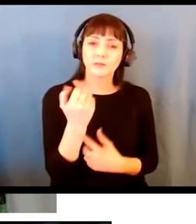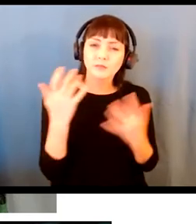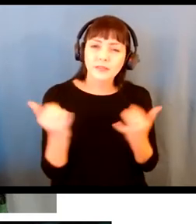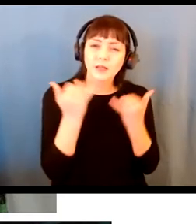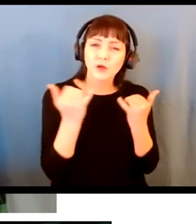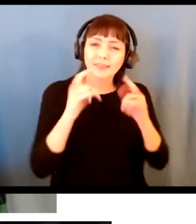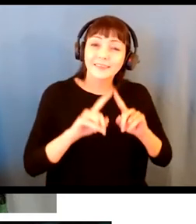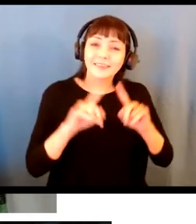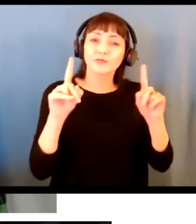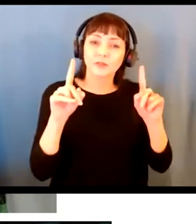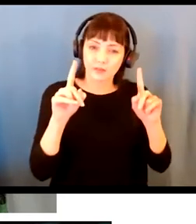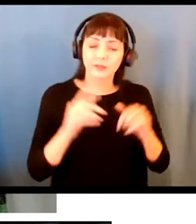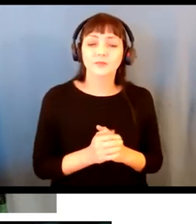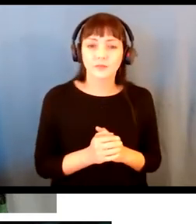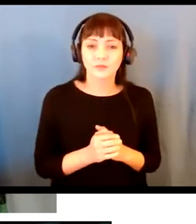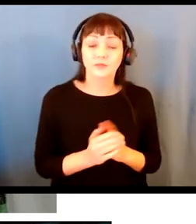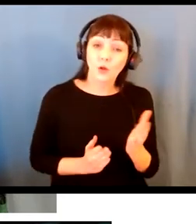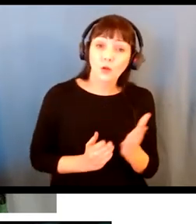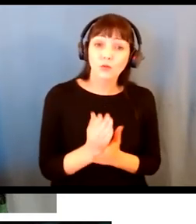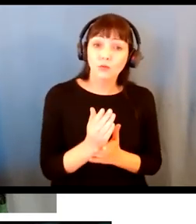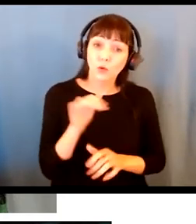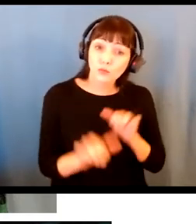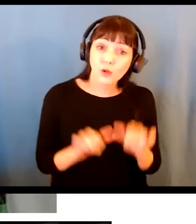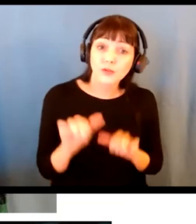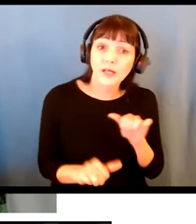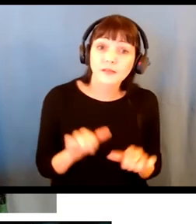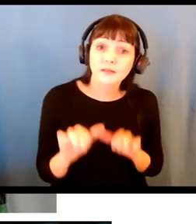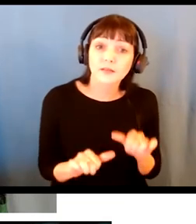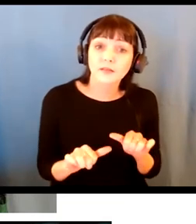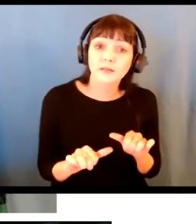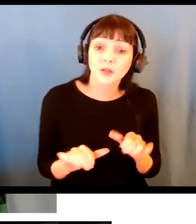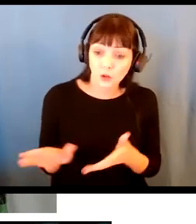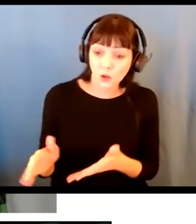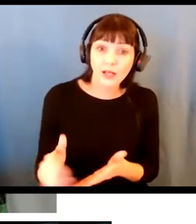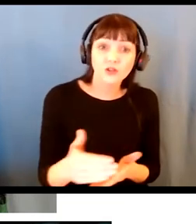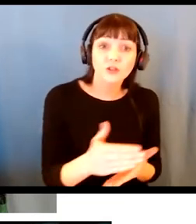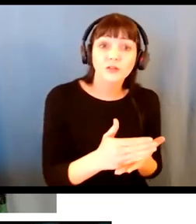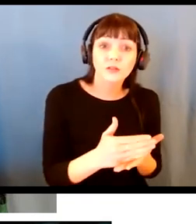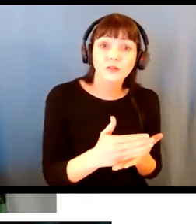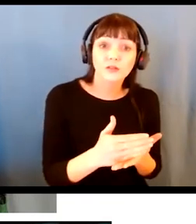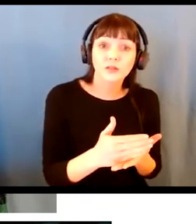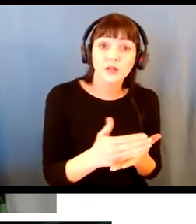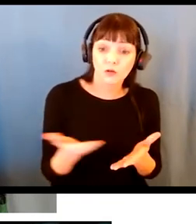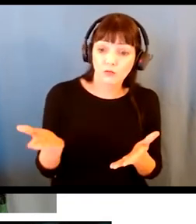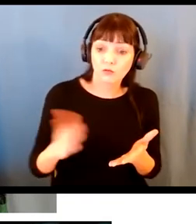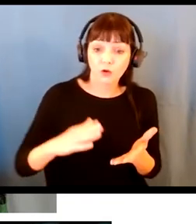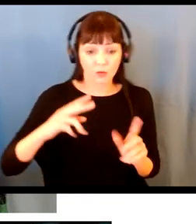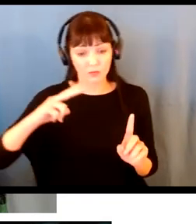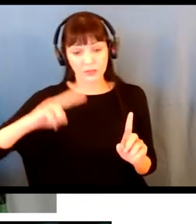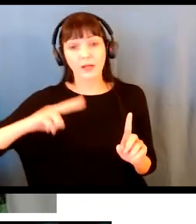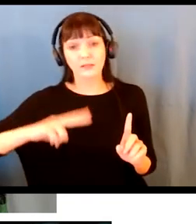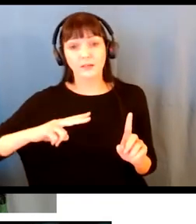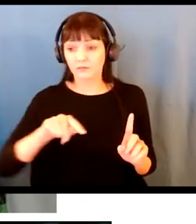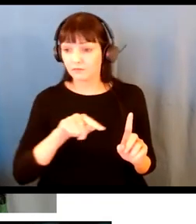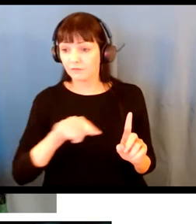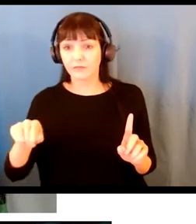difference. Throughout this highly collaborative process, collections that had tended to be viewed and interpreted from the perspective of